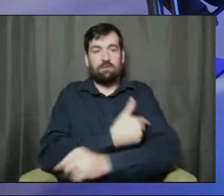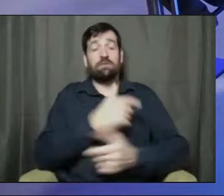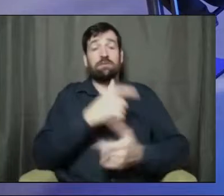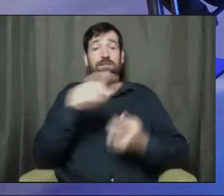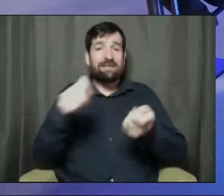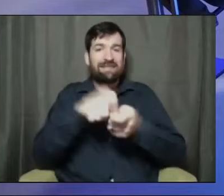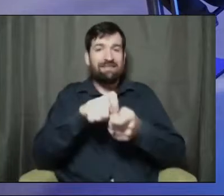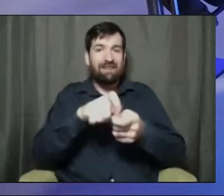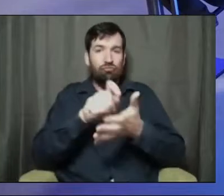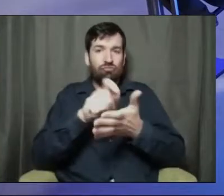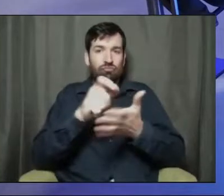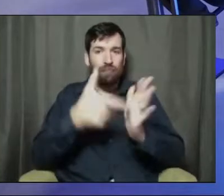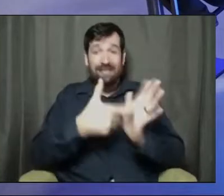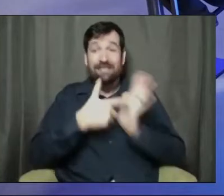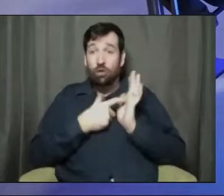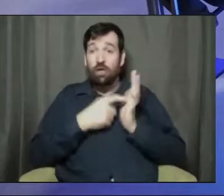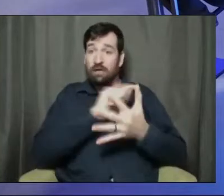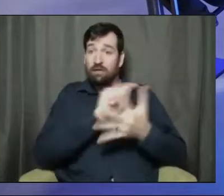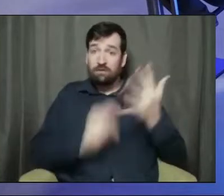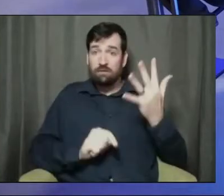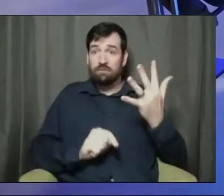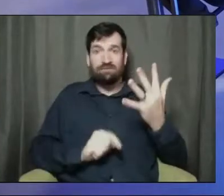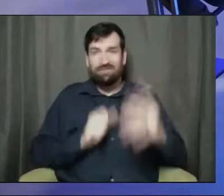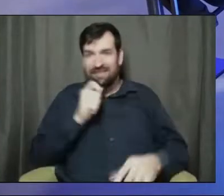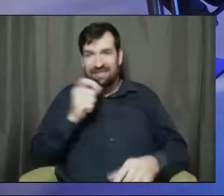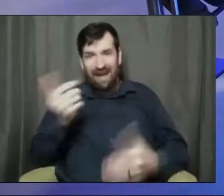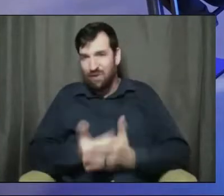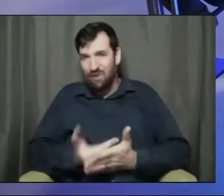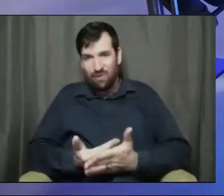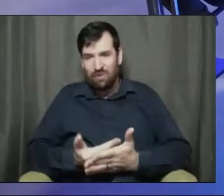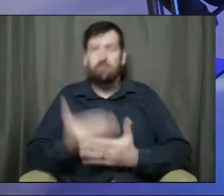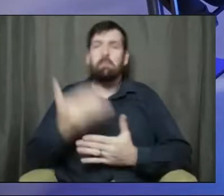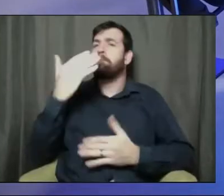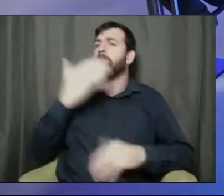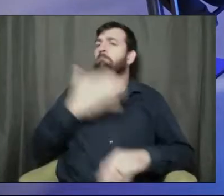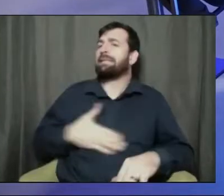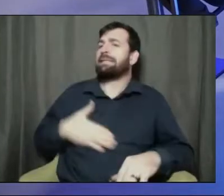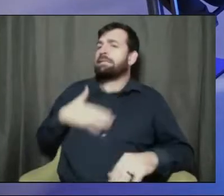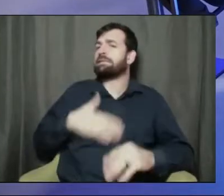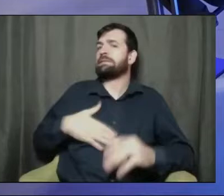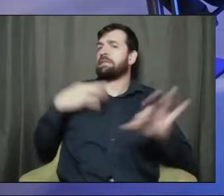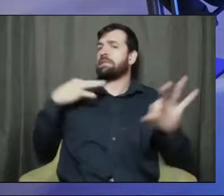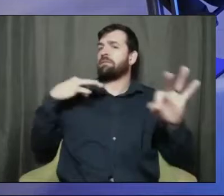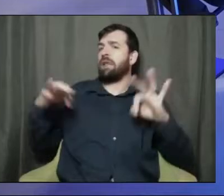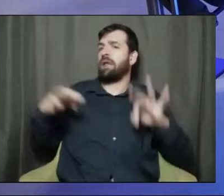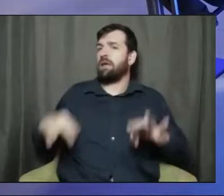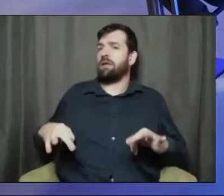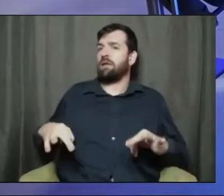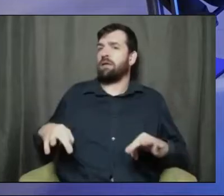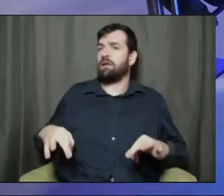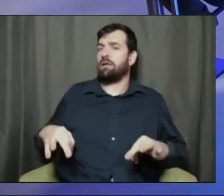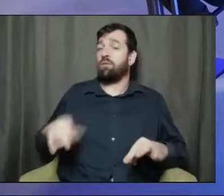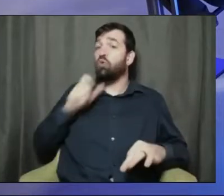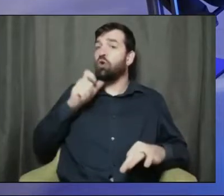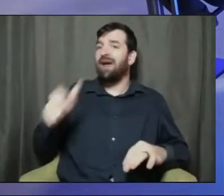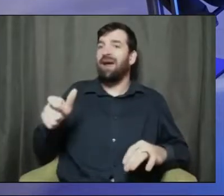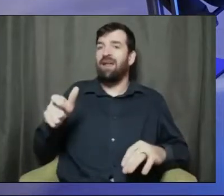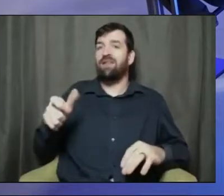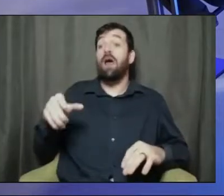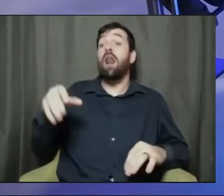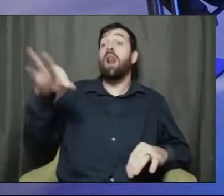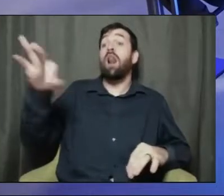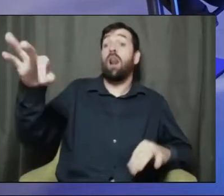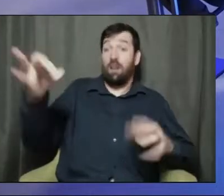being vaccinated, this is nothing new. Please explain why we are not dangling life-saving organs over people's head just to get them the